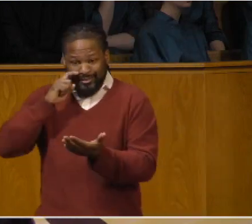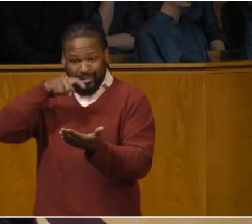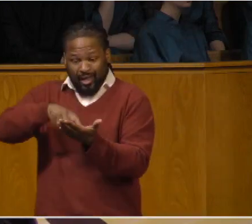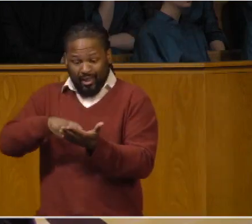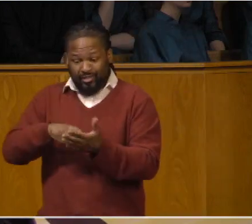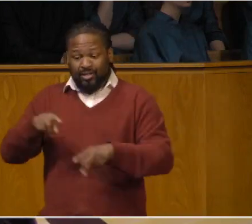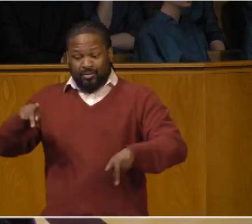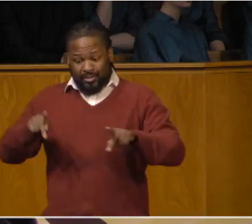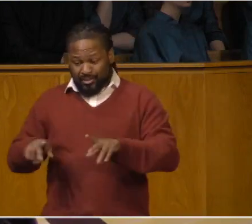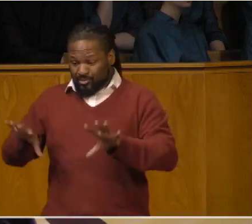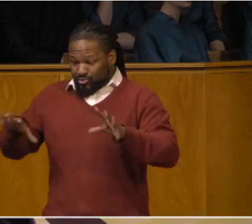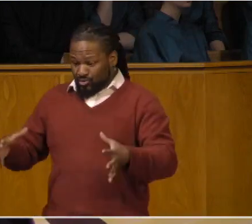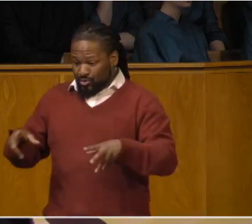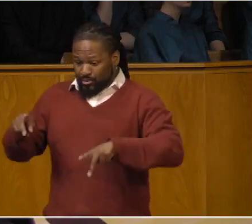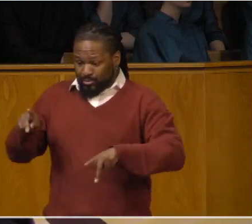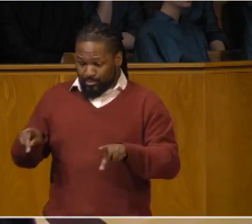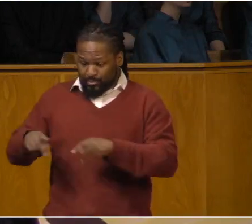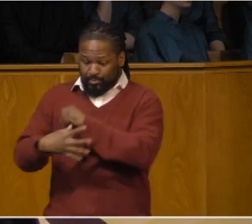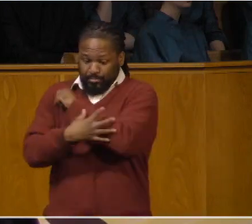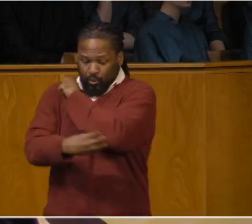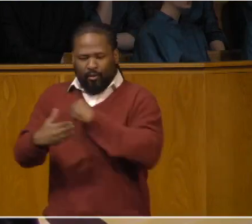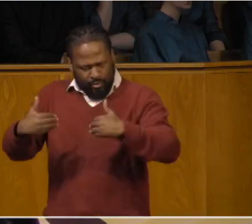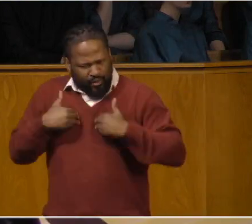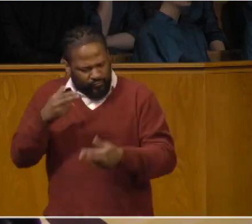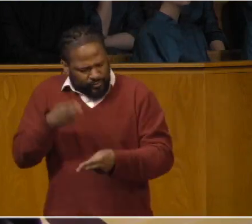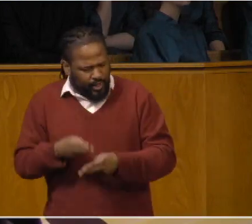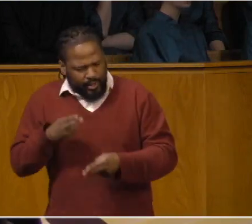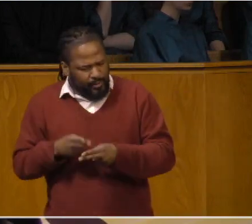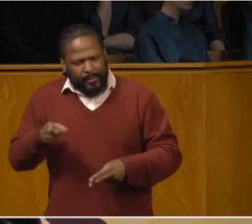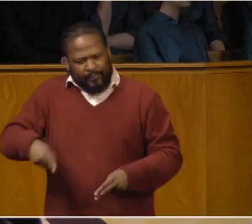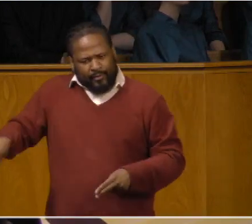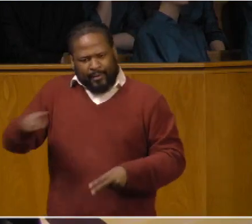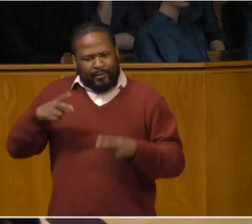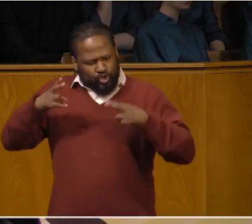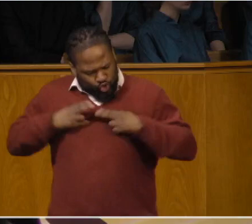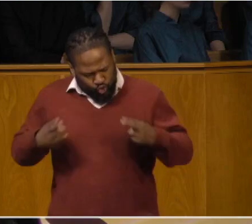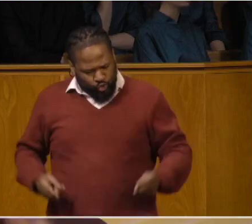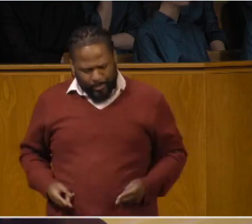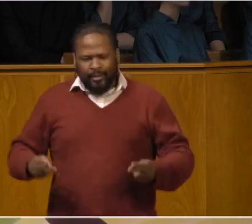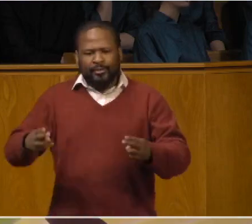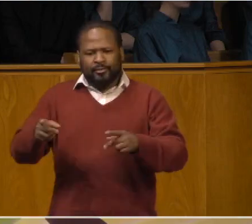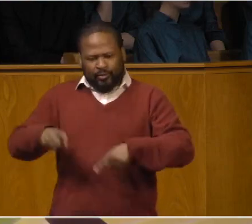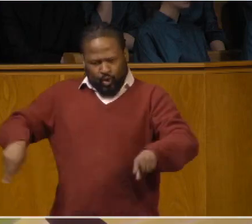are people who have names. They are human and they exist.